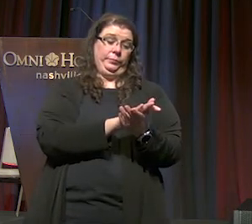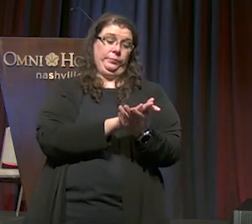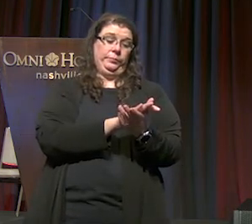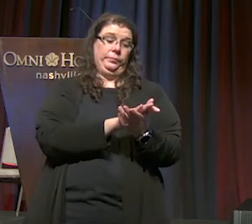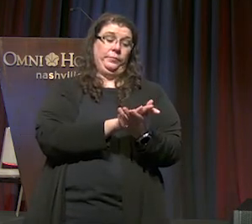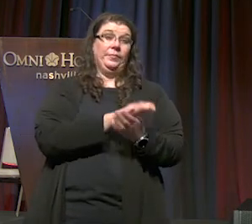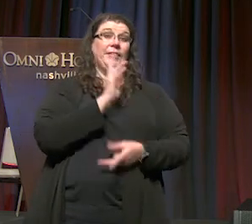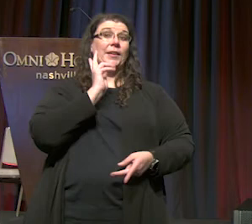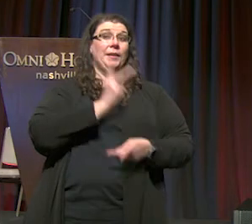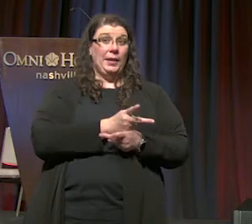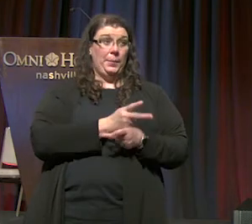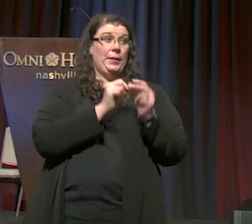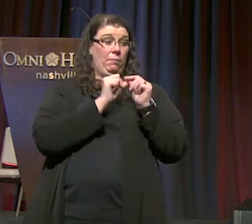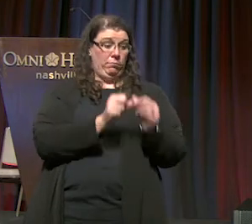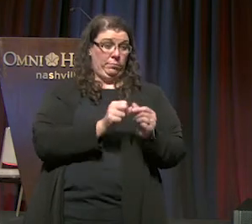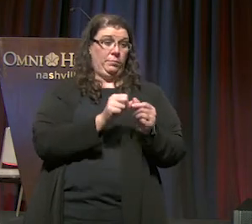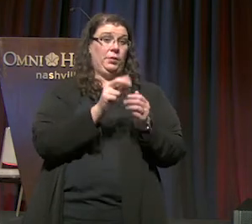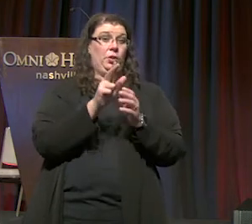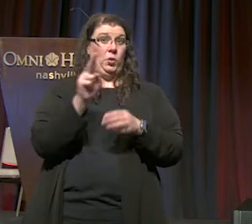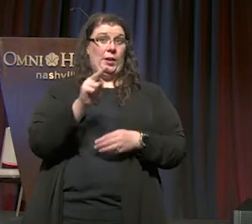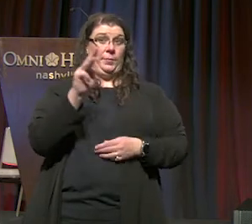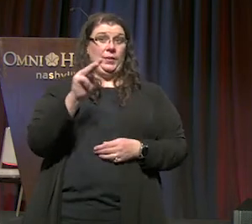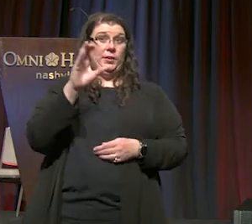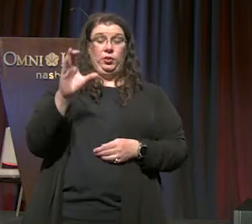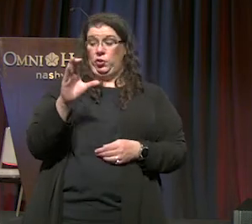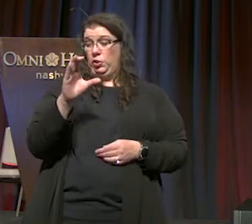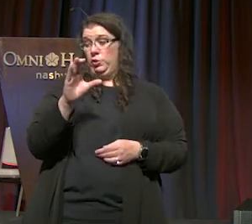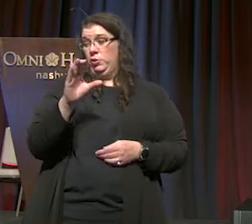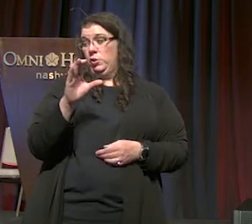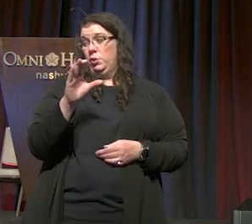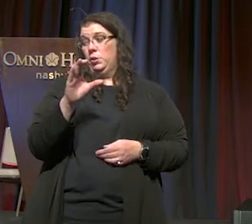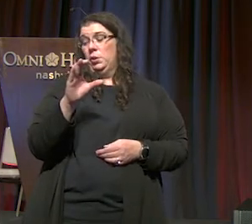keeping the United Methodist Church